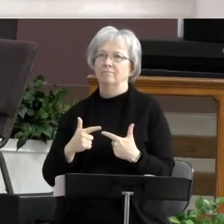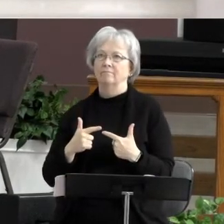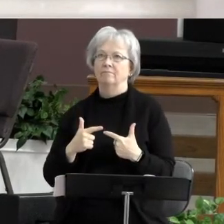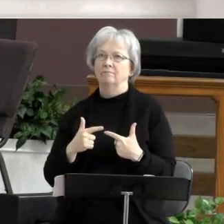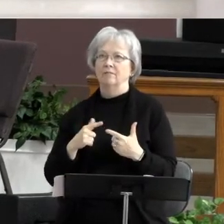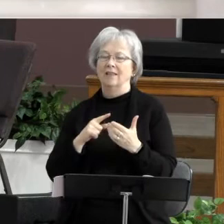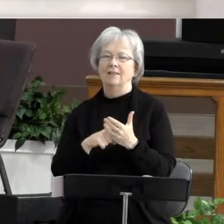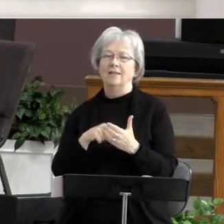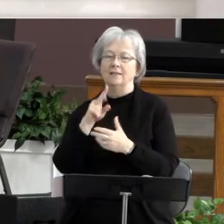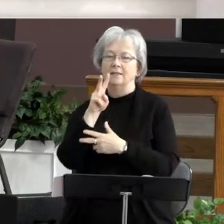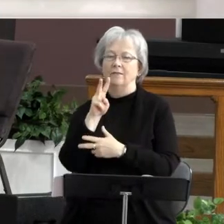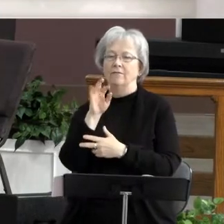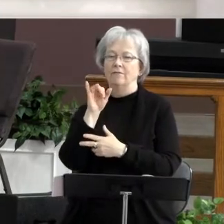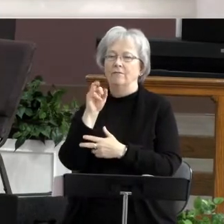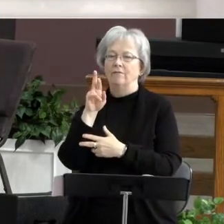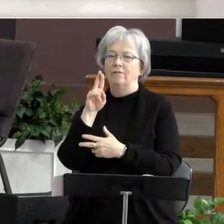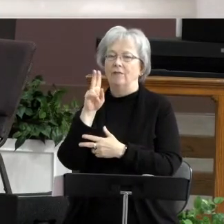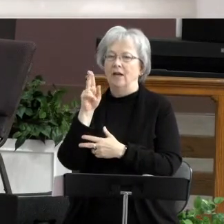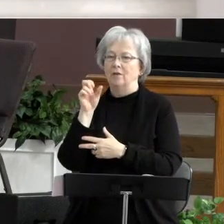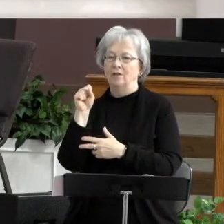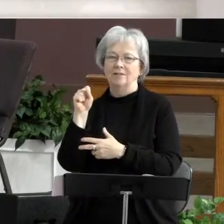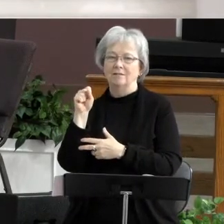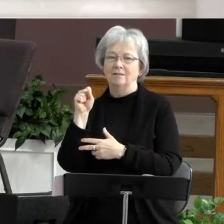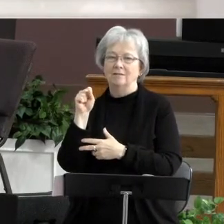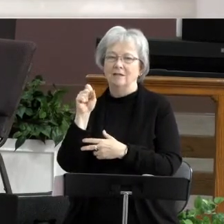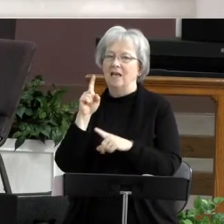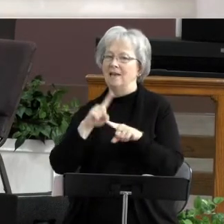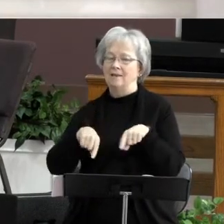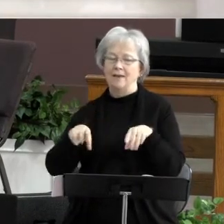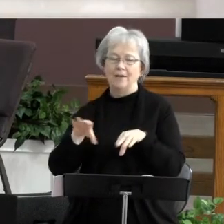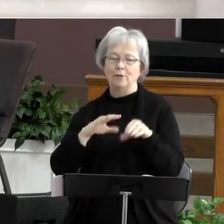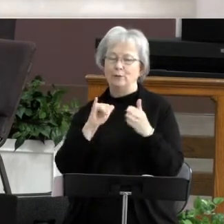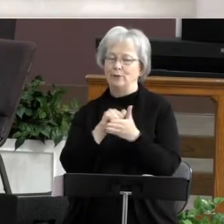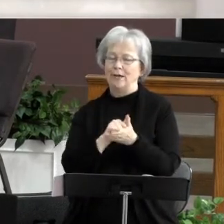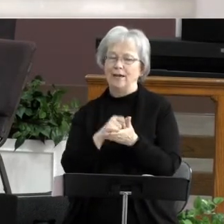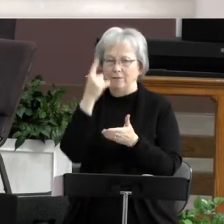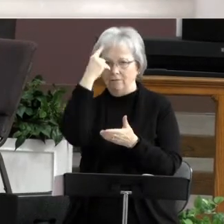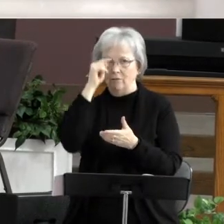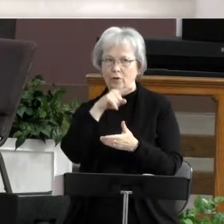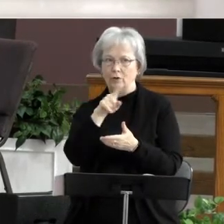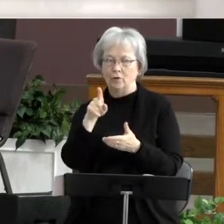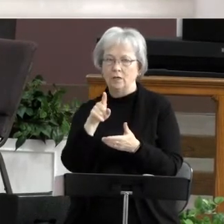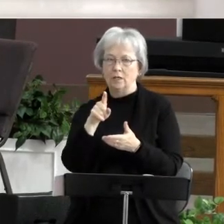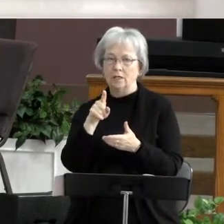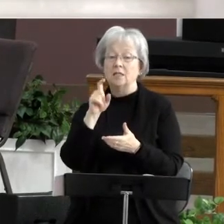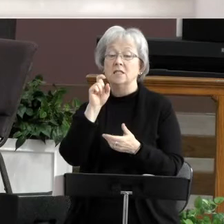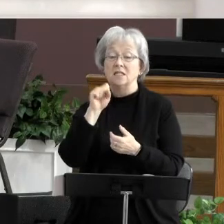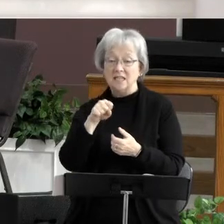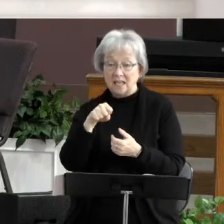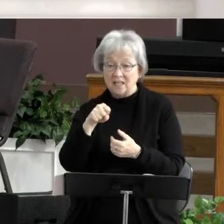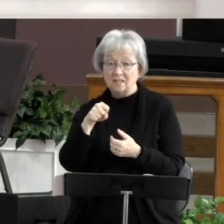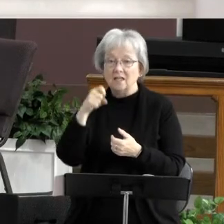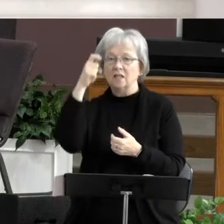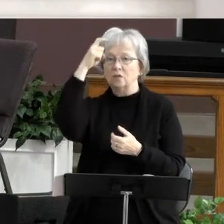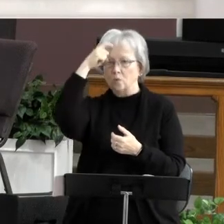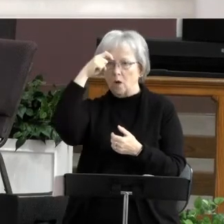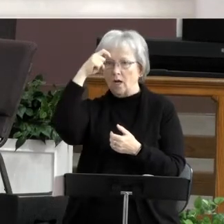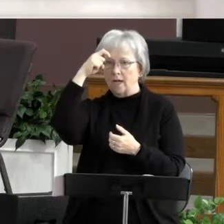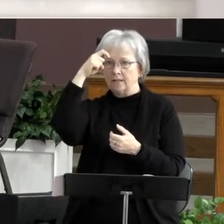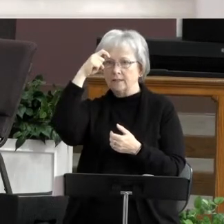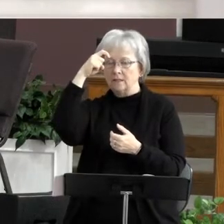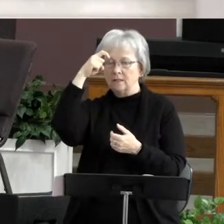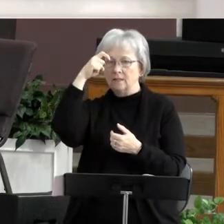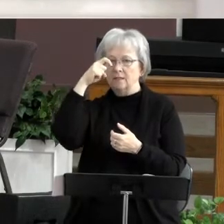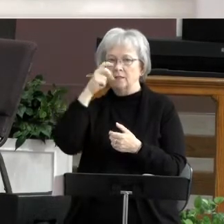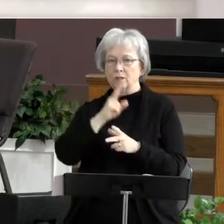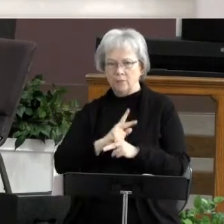This virus does not do that for you. While it is wise to take precautions, while we have